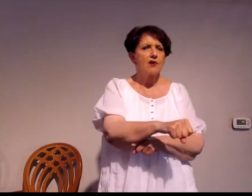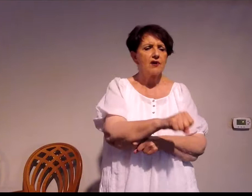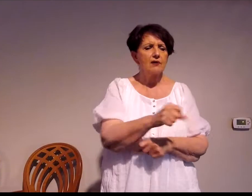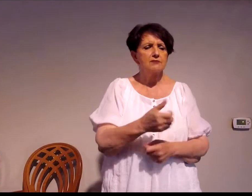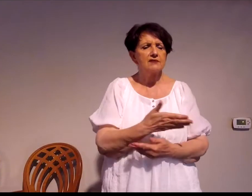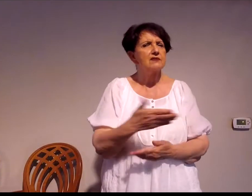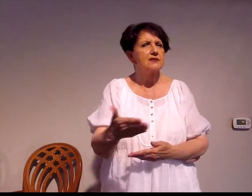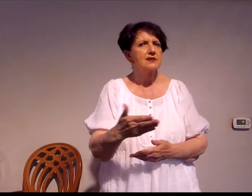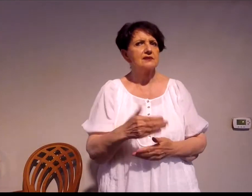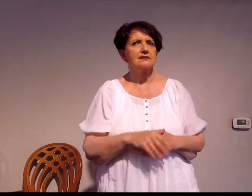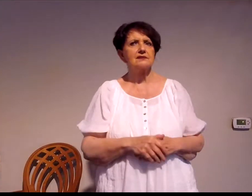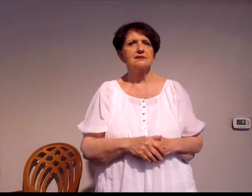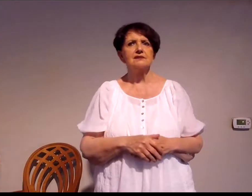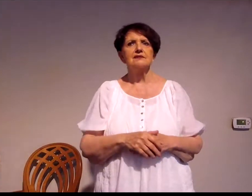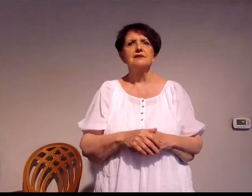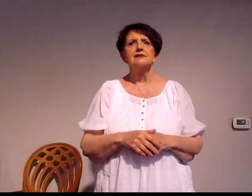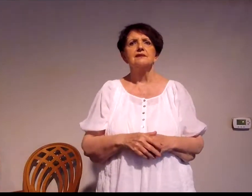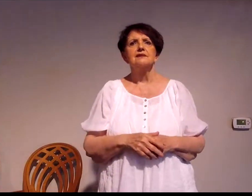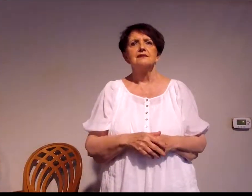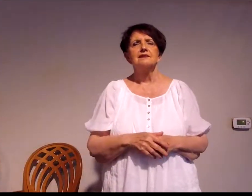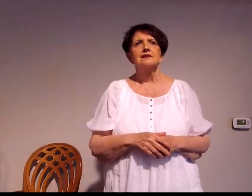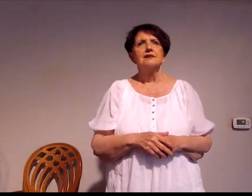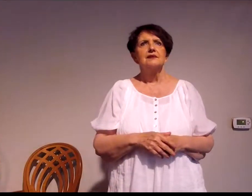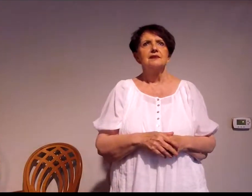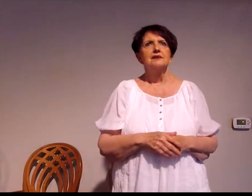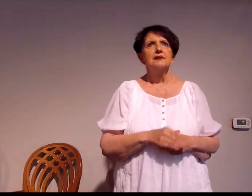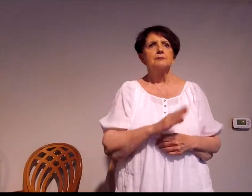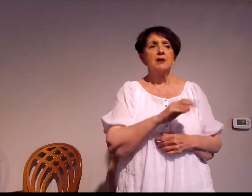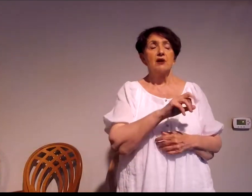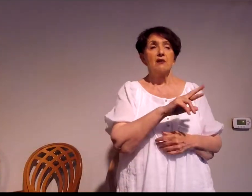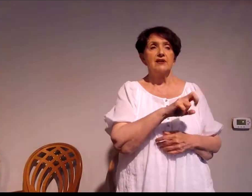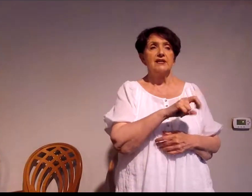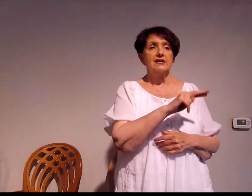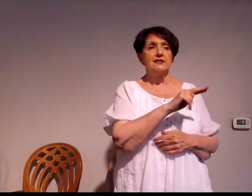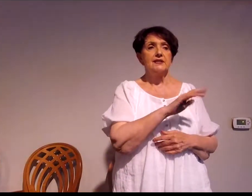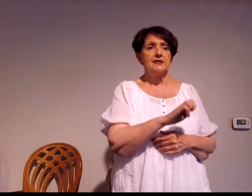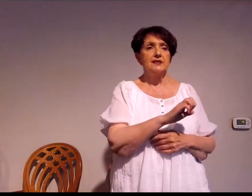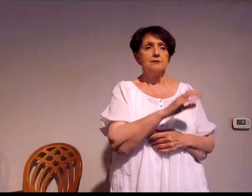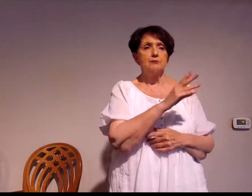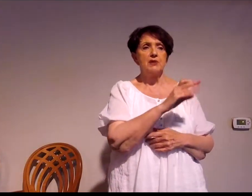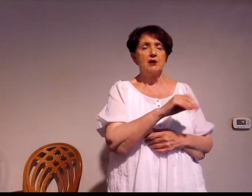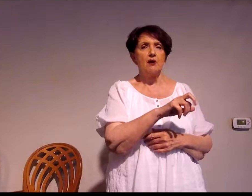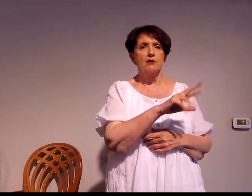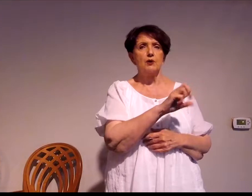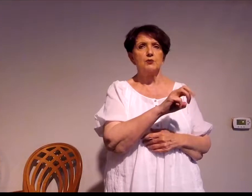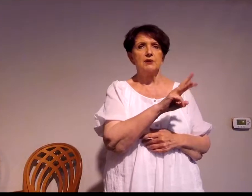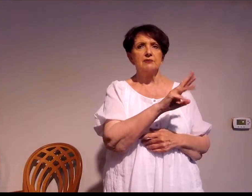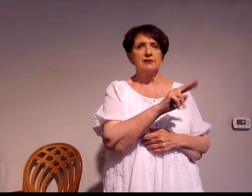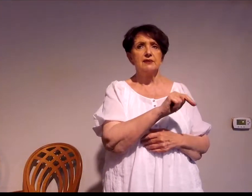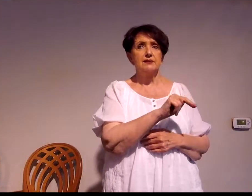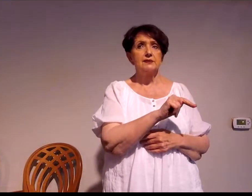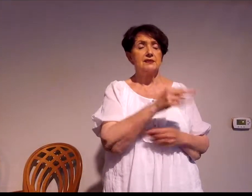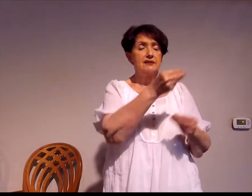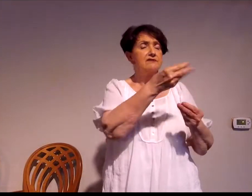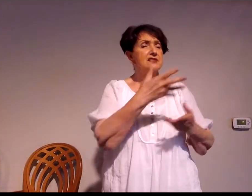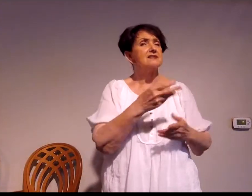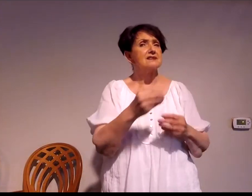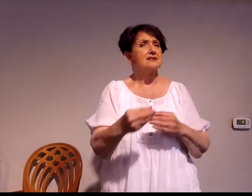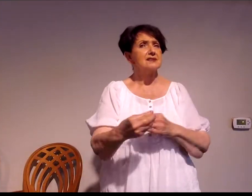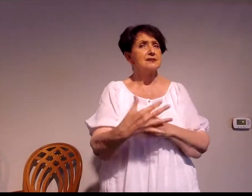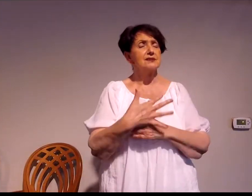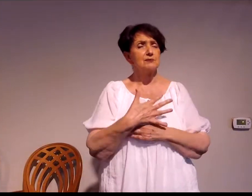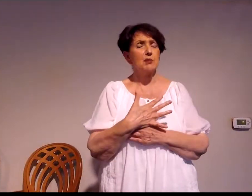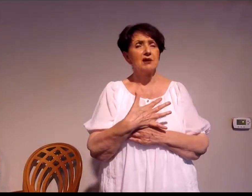arena. And Brene Brown gives us a brilliant, if you're not inspired